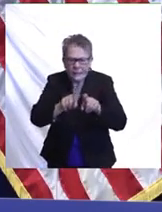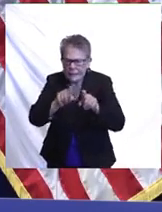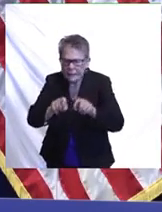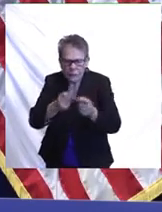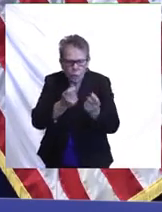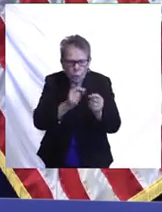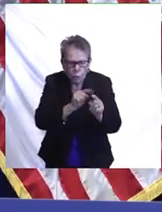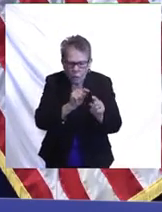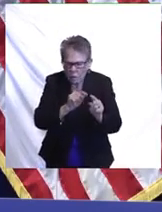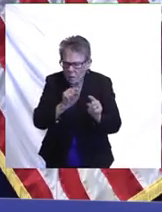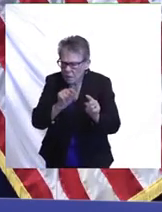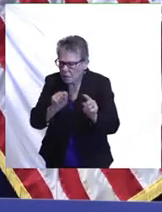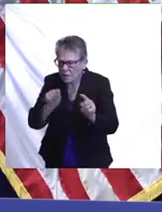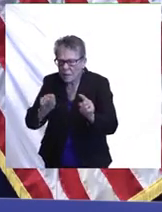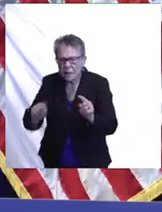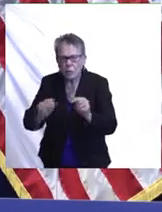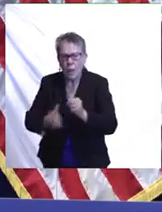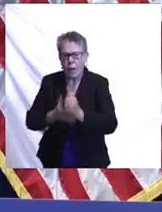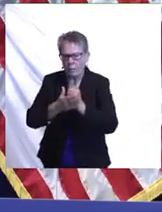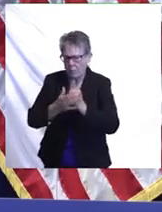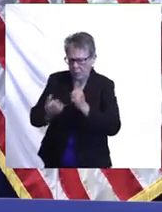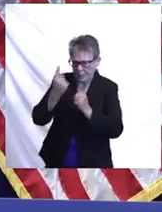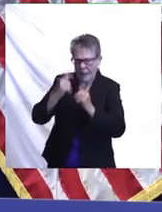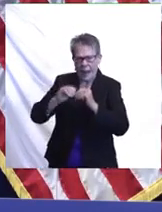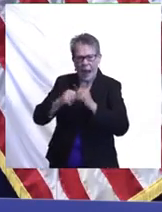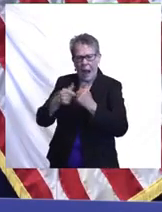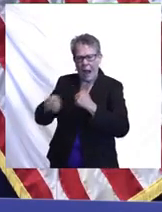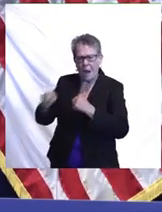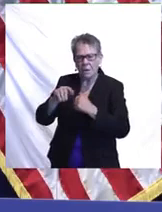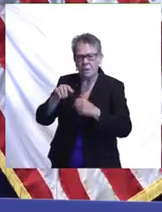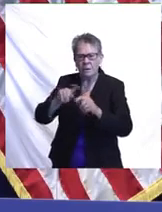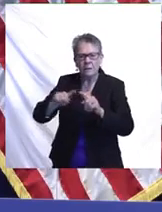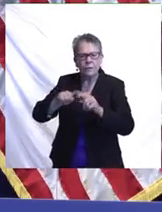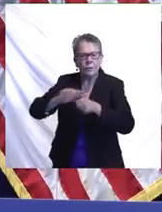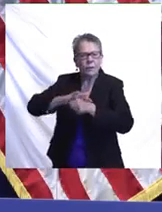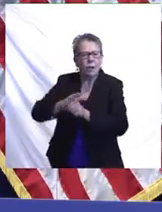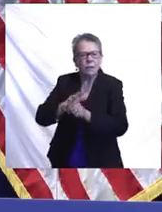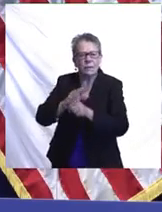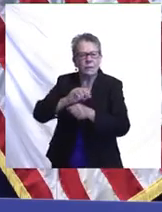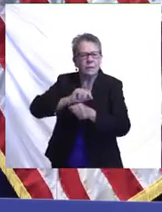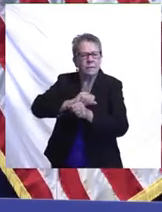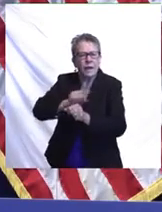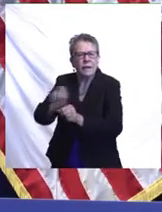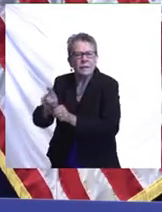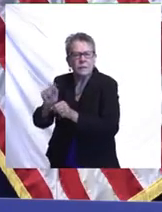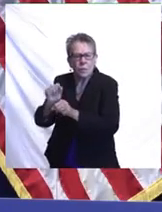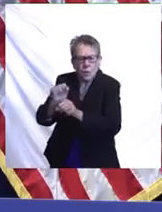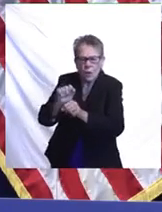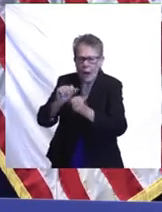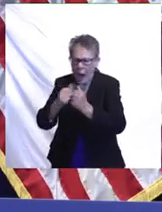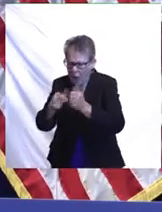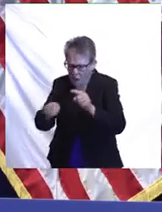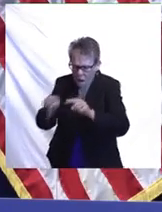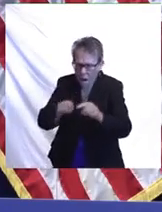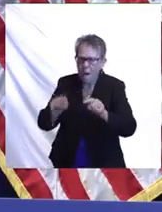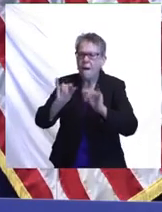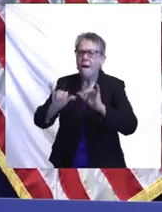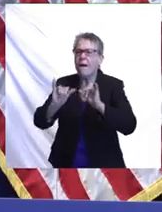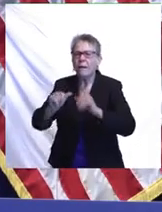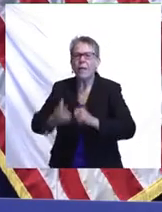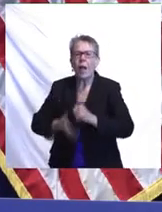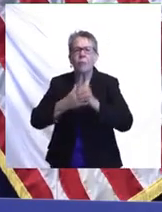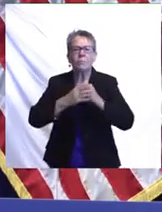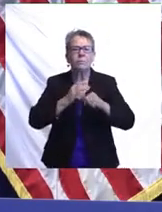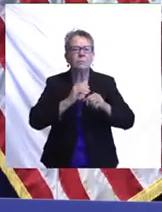accelerating COVID-19 vaccination coverage as rapidly as possible, especially among populations